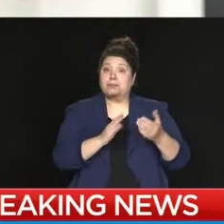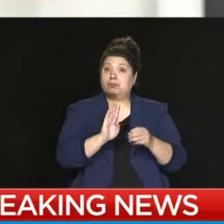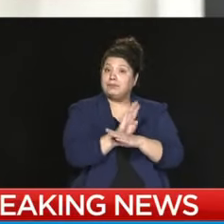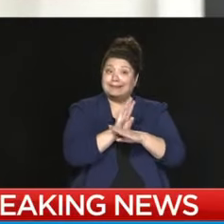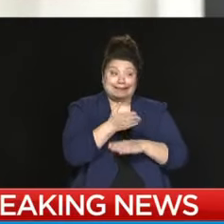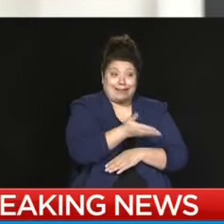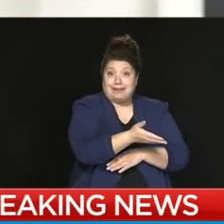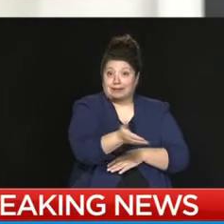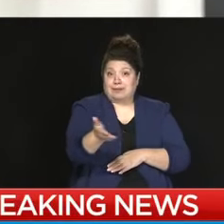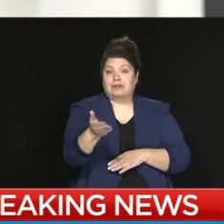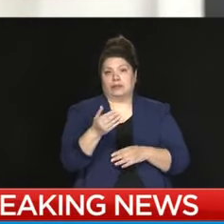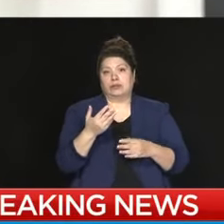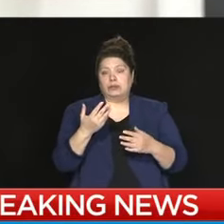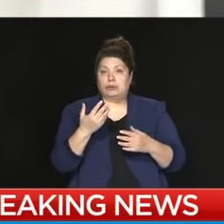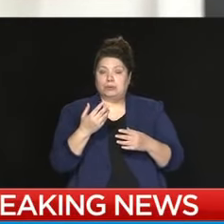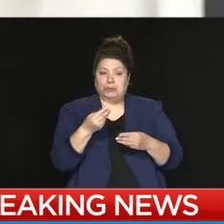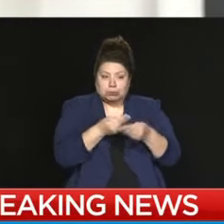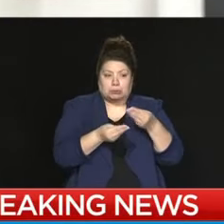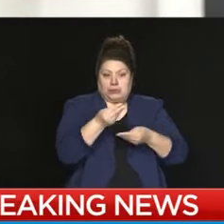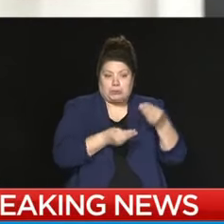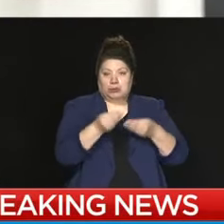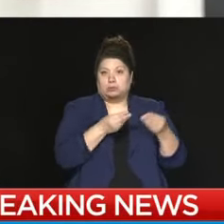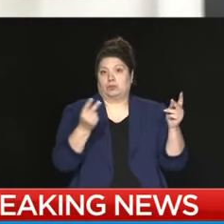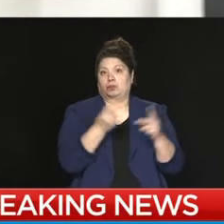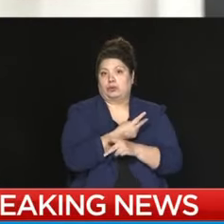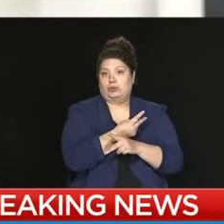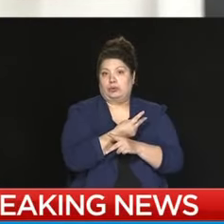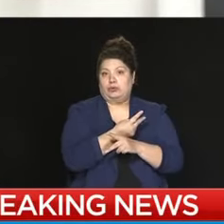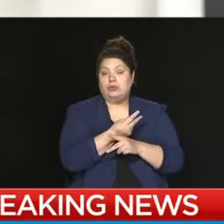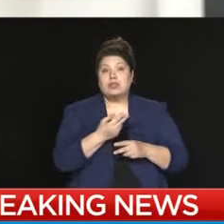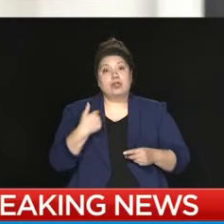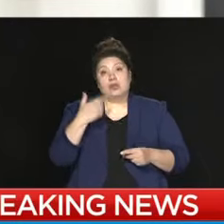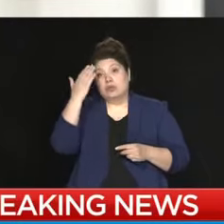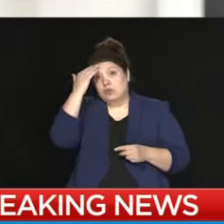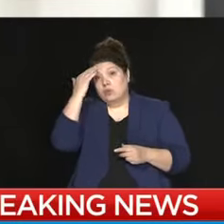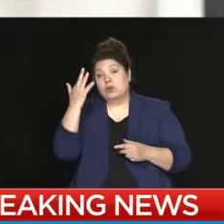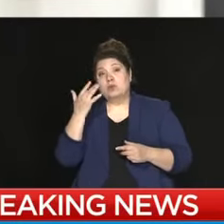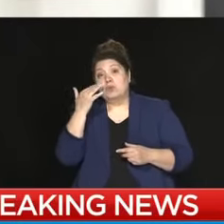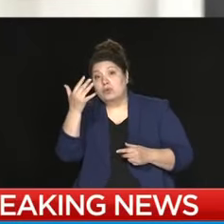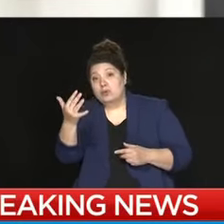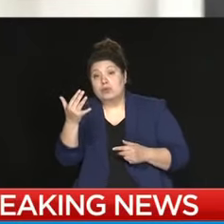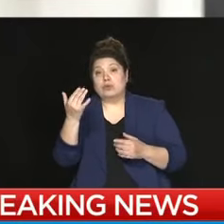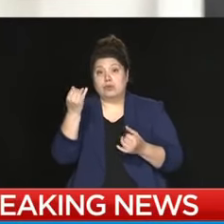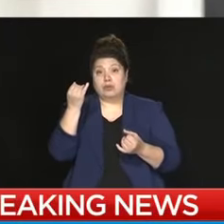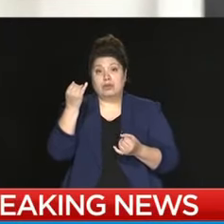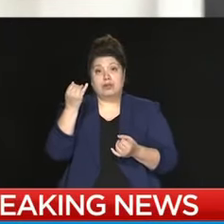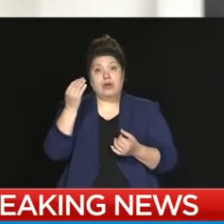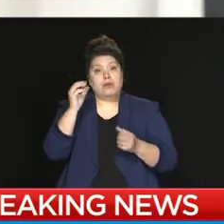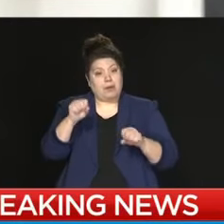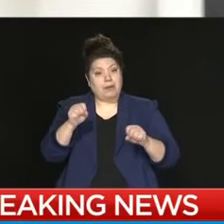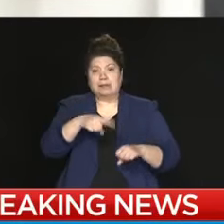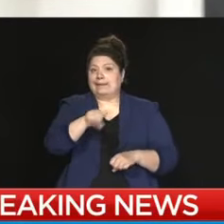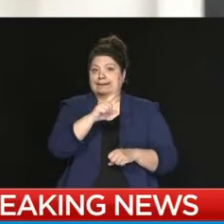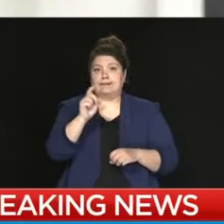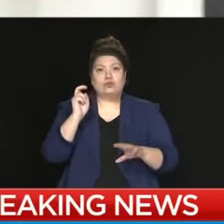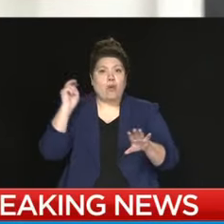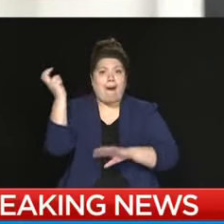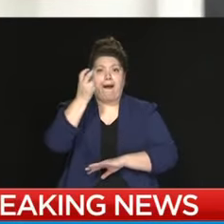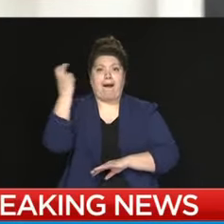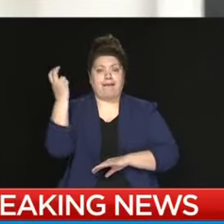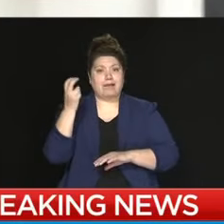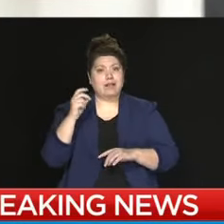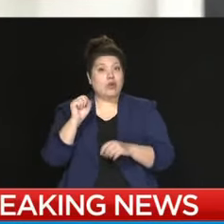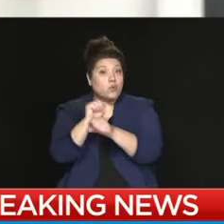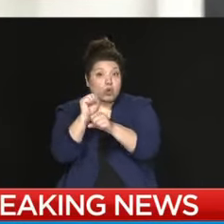hit than others, but we know at the end of this, people will need to travel for work, for pleasure.